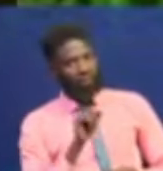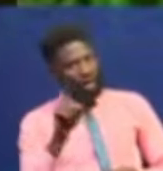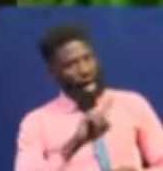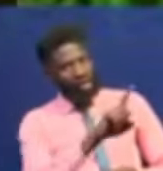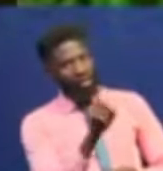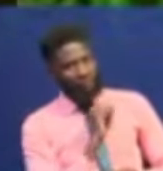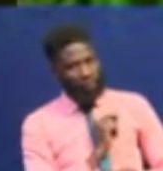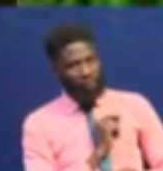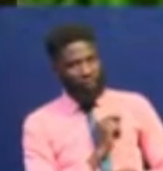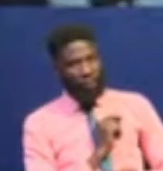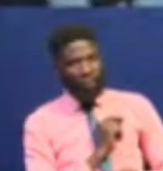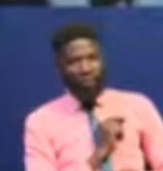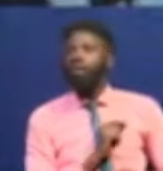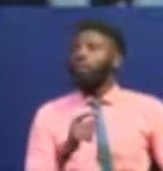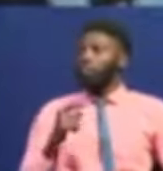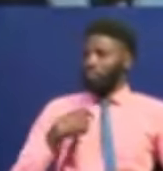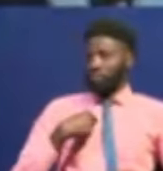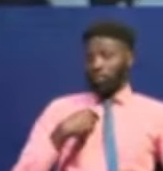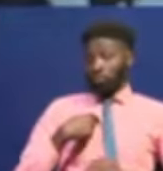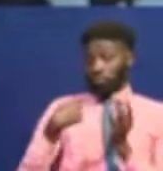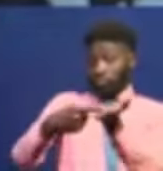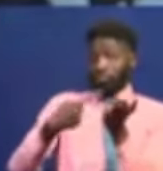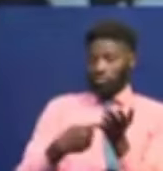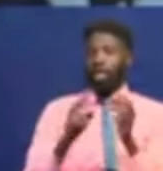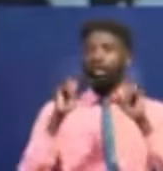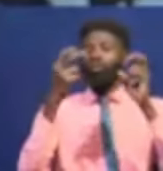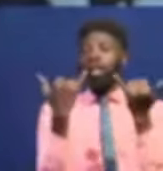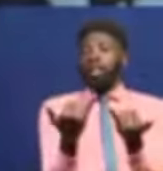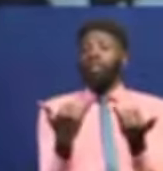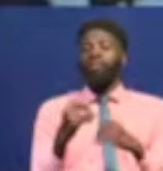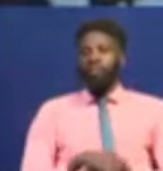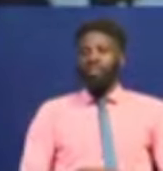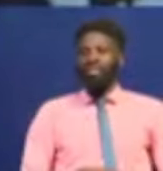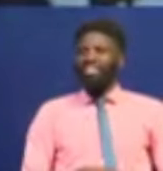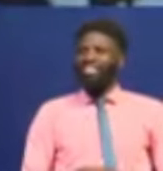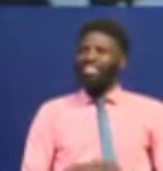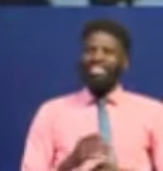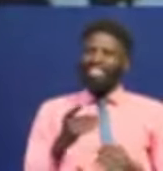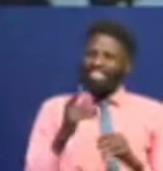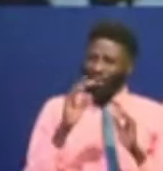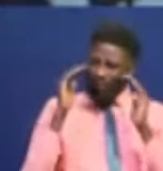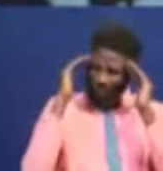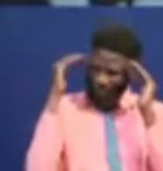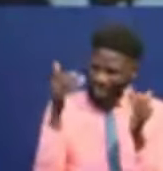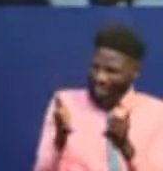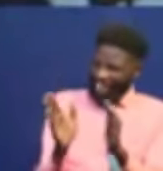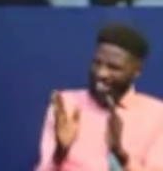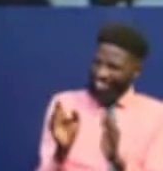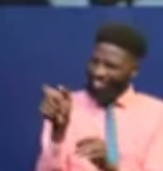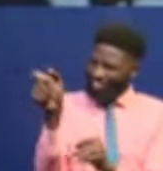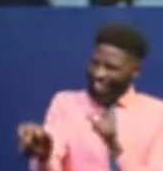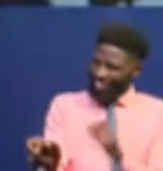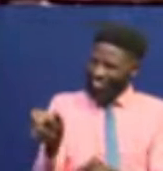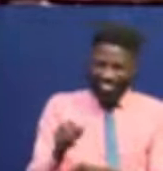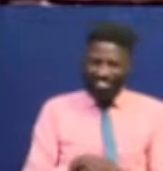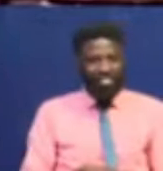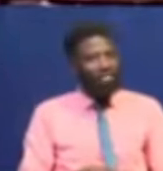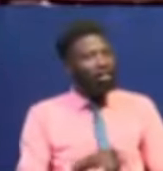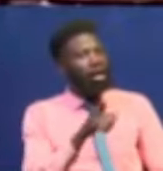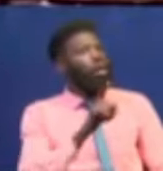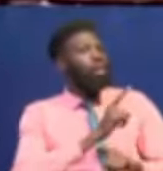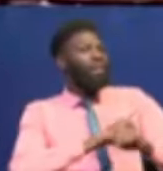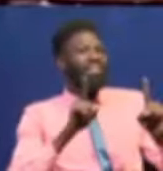Deal with the issues as they are now. I think being personal and going that direction does not help. I wish this was